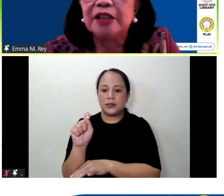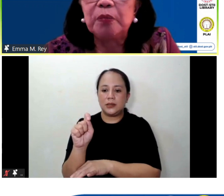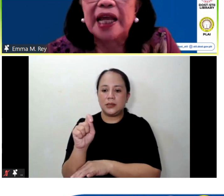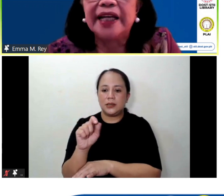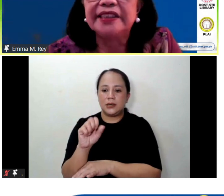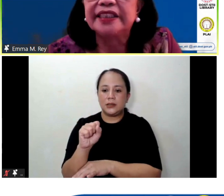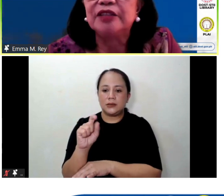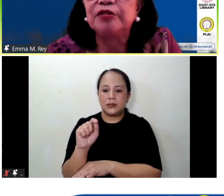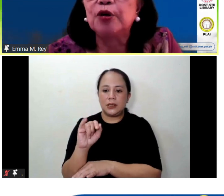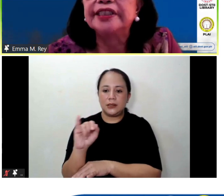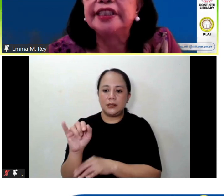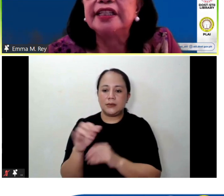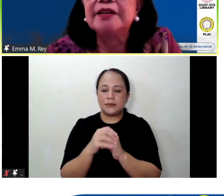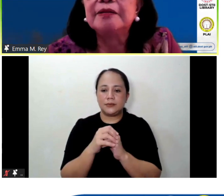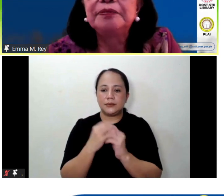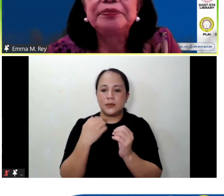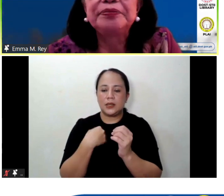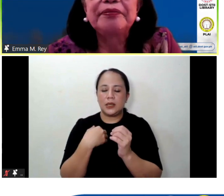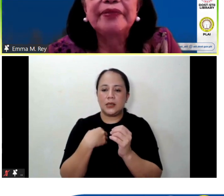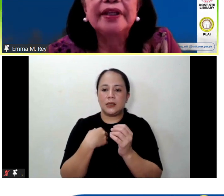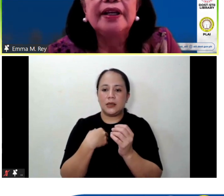DOST-STII's and PLAI's advocacy.